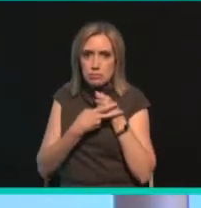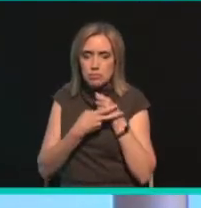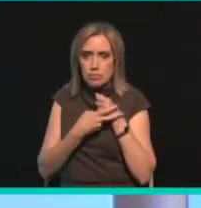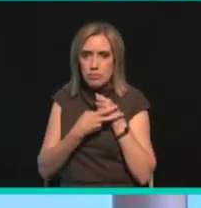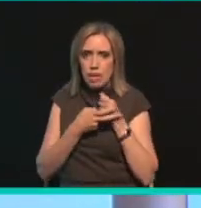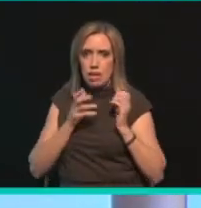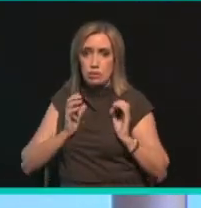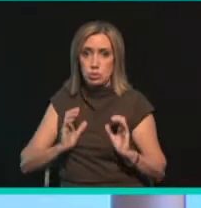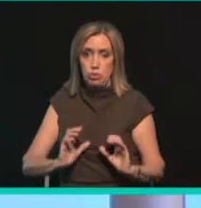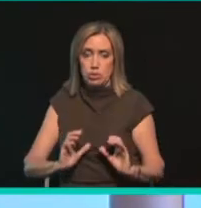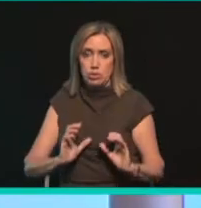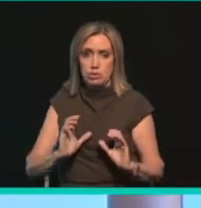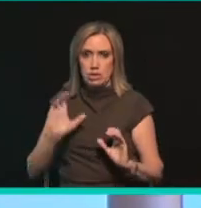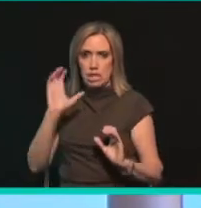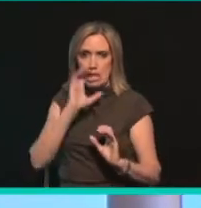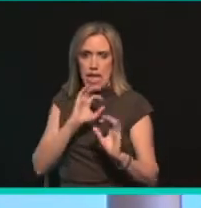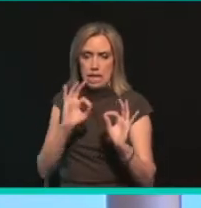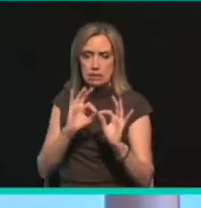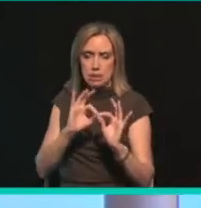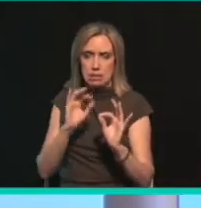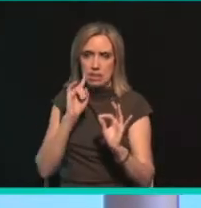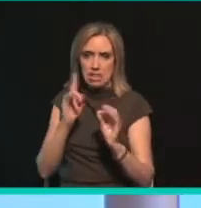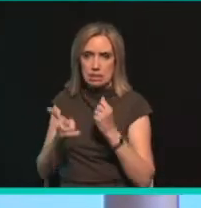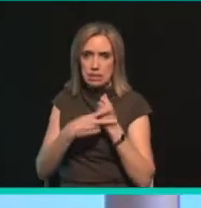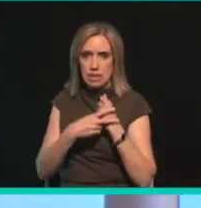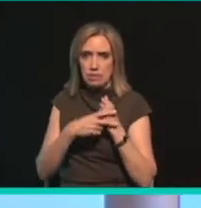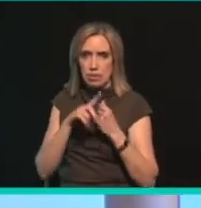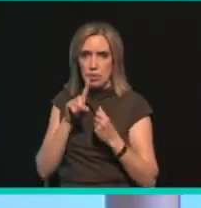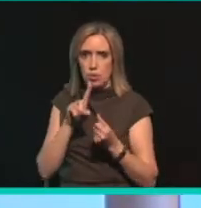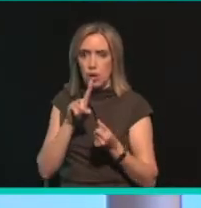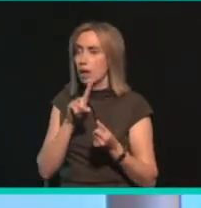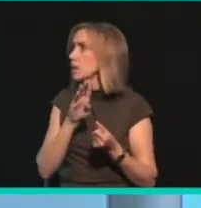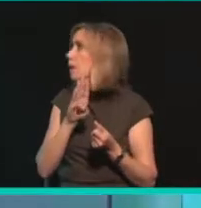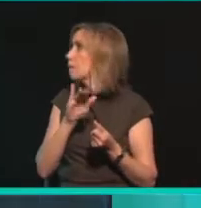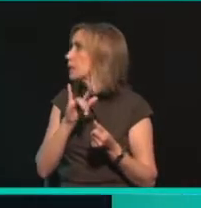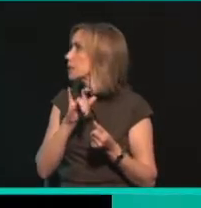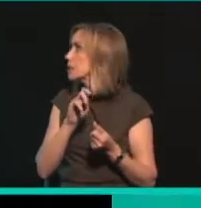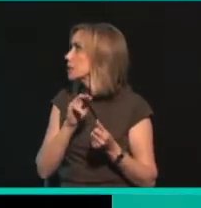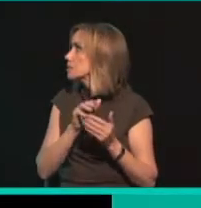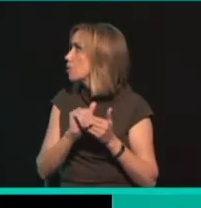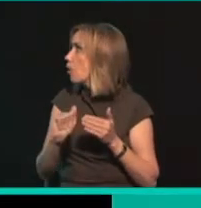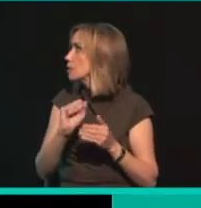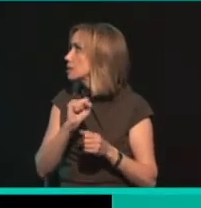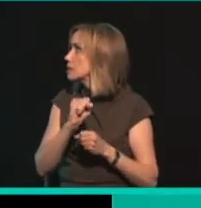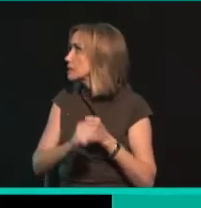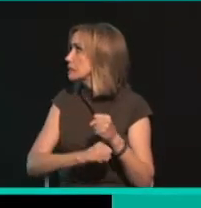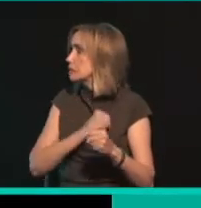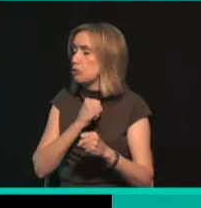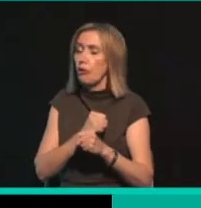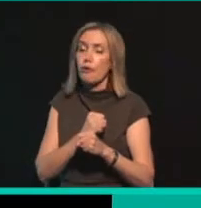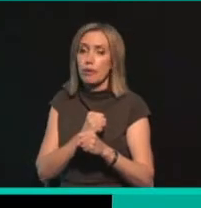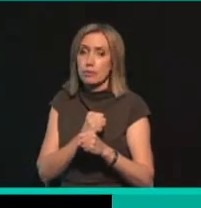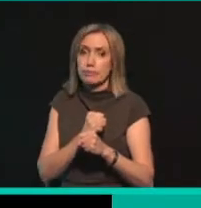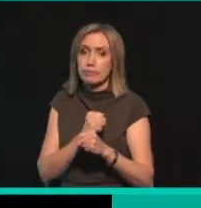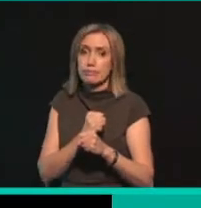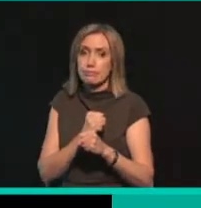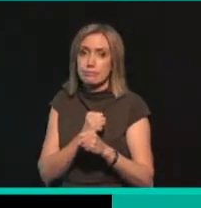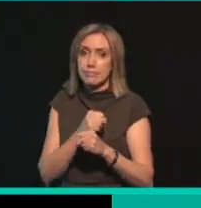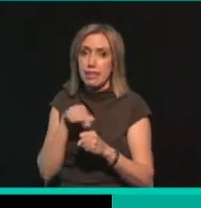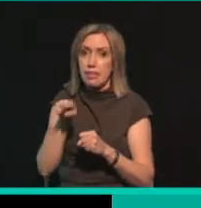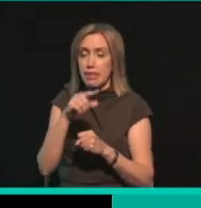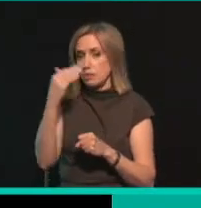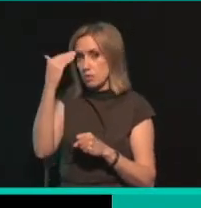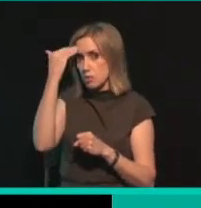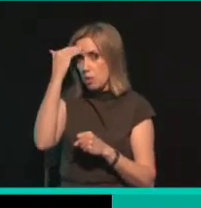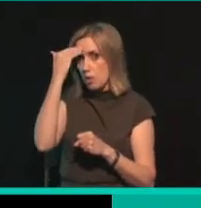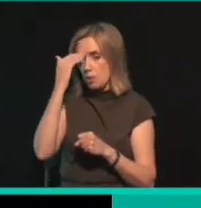it's estimated that they save $1 billion a year in value. They know they've